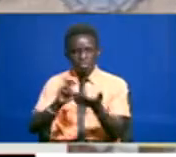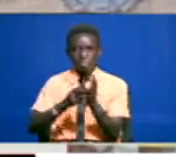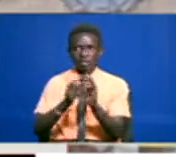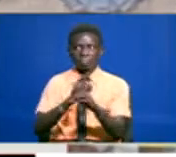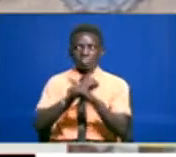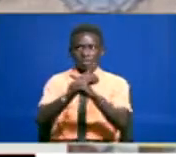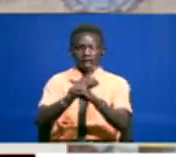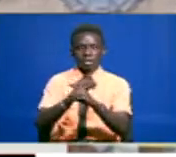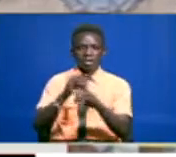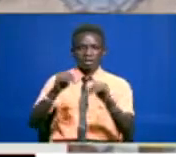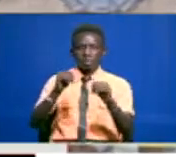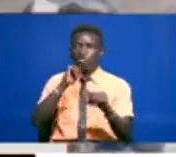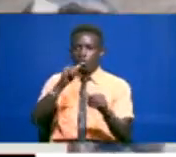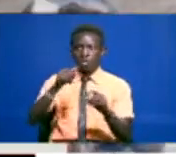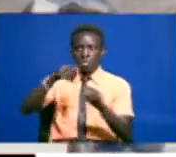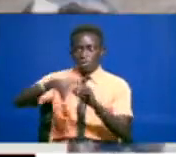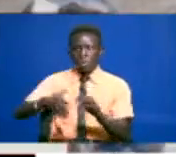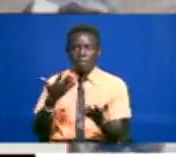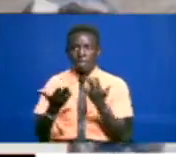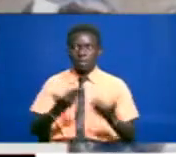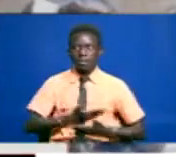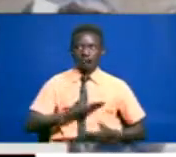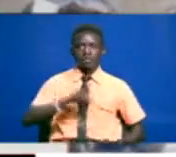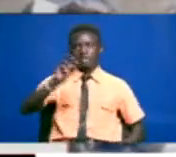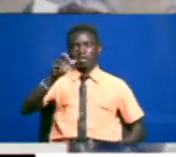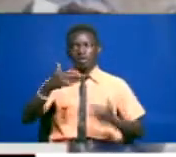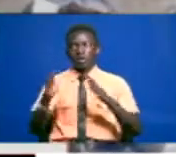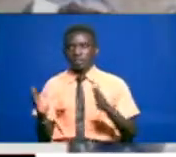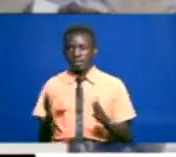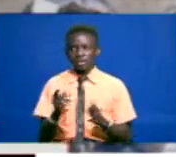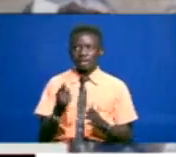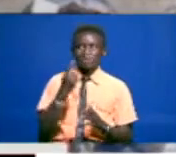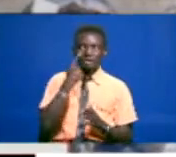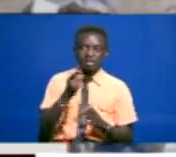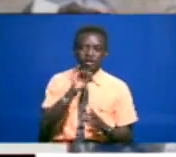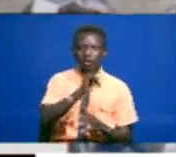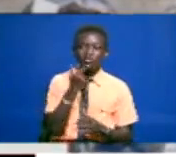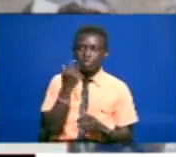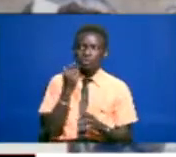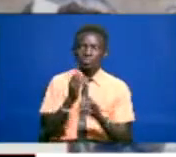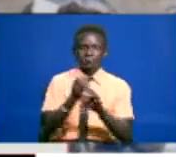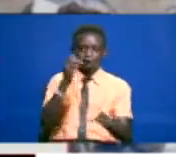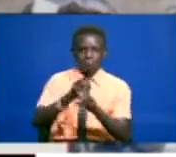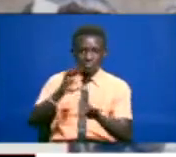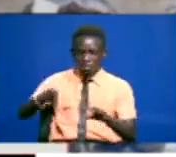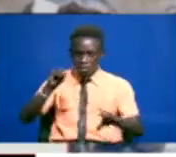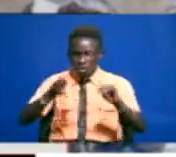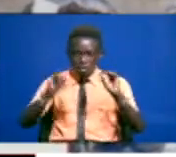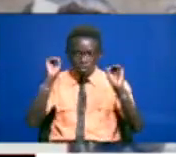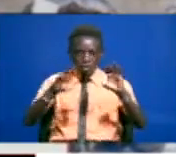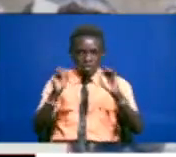ukamwagika. Maybe kama mtoto yuko pale ndani akifungua. Kwa wale ambao waliokota kutoka kwa kule zinapatikana, those who accumulated these